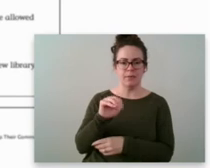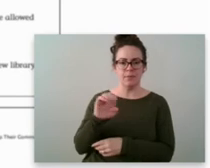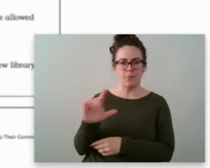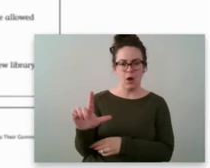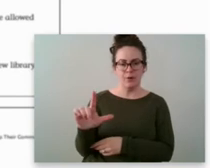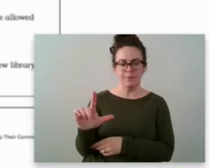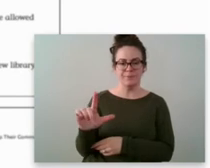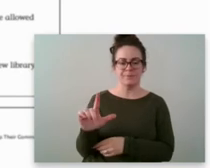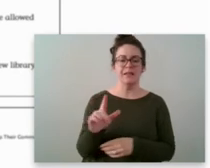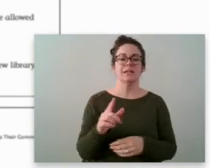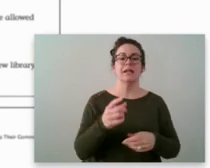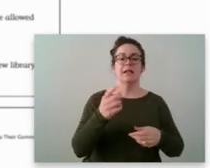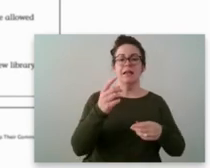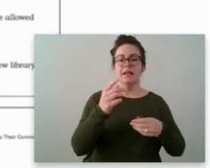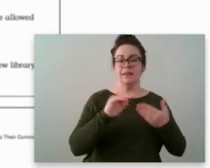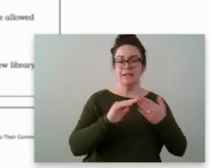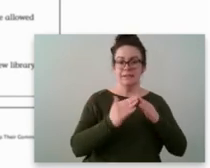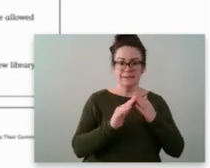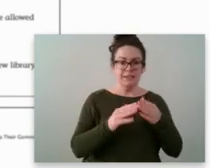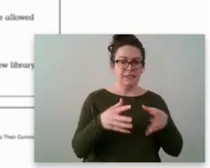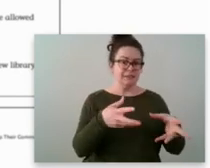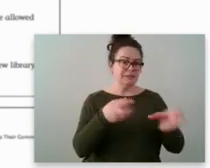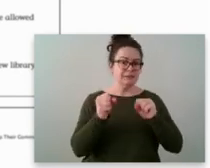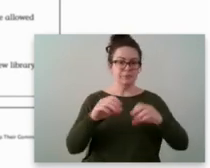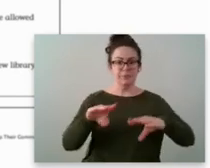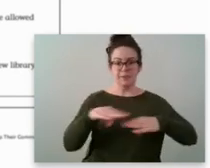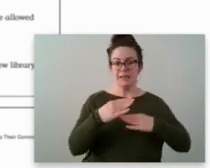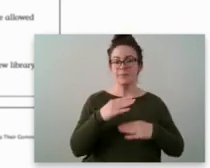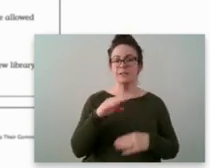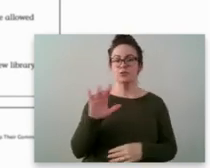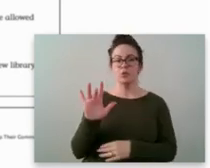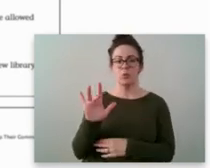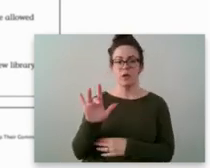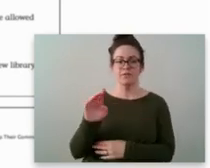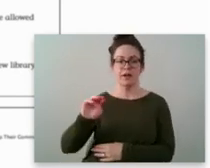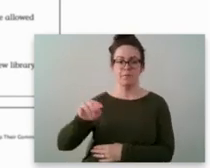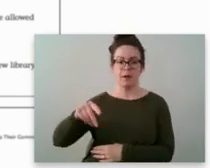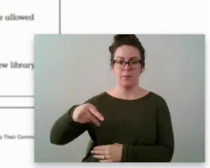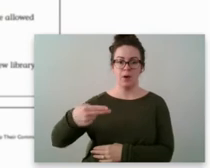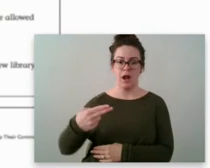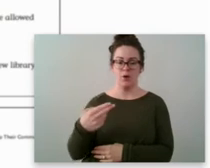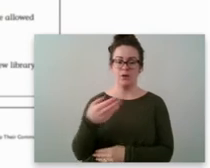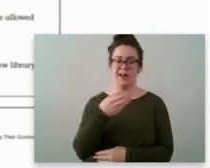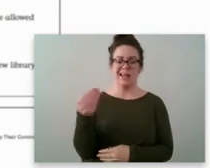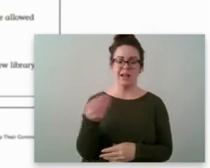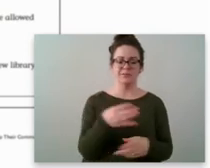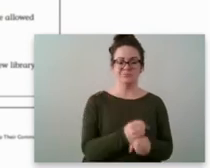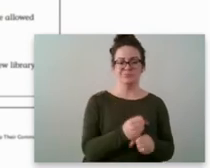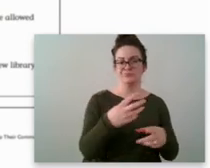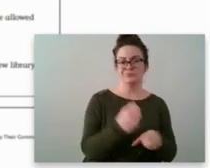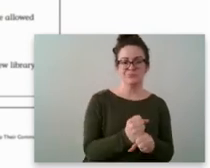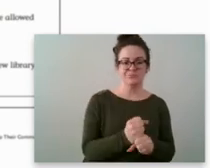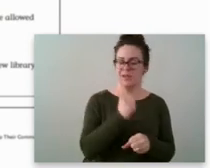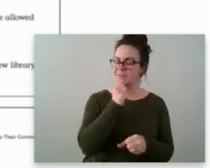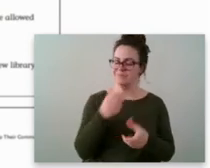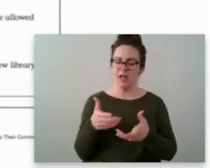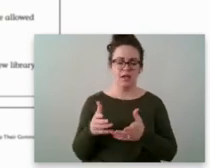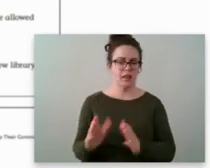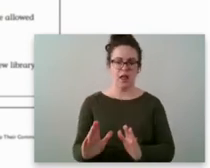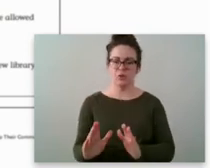hour, and firecrackers are not allowed. So, with these three decisions that were made, were